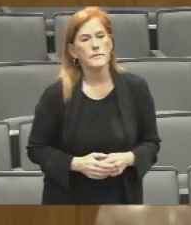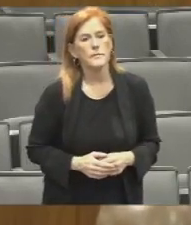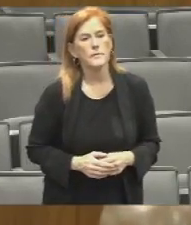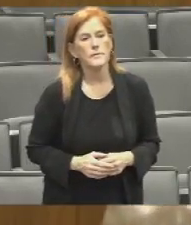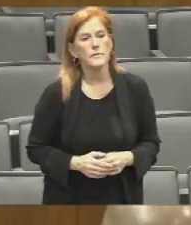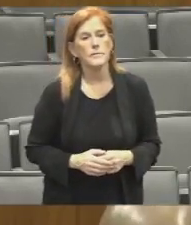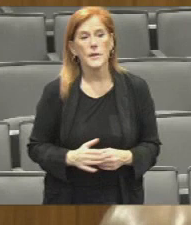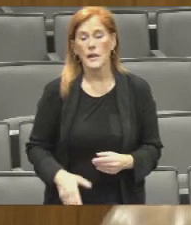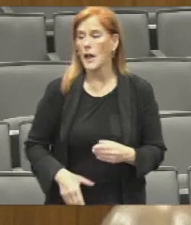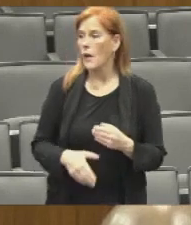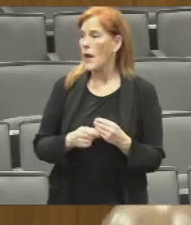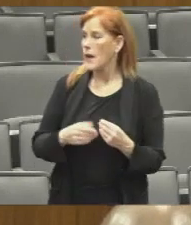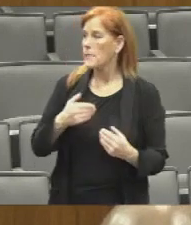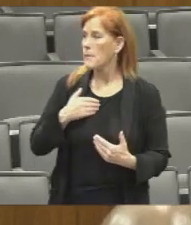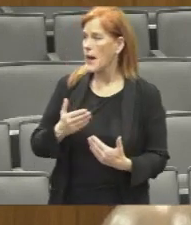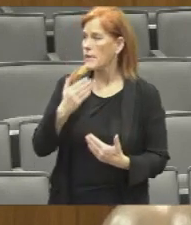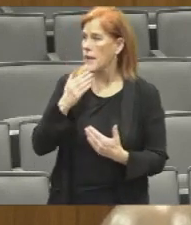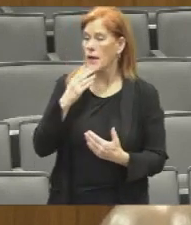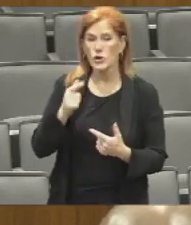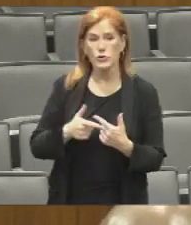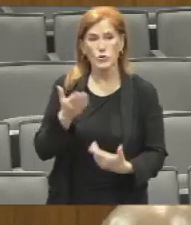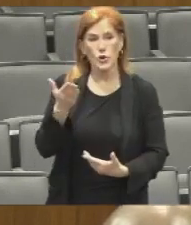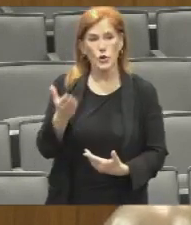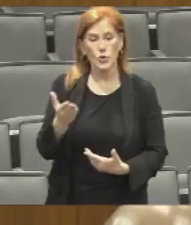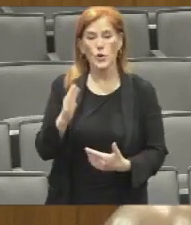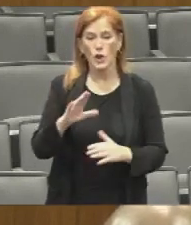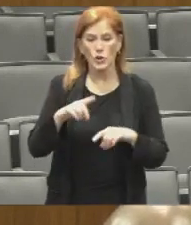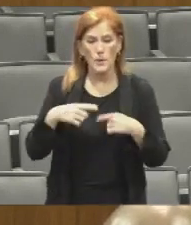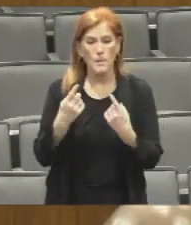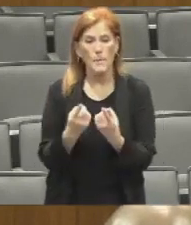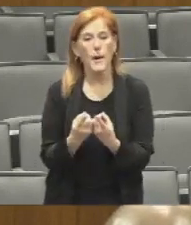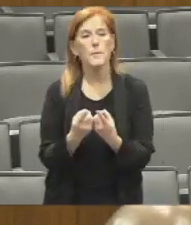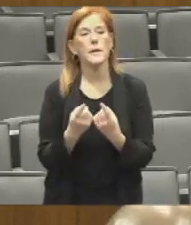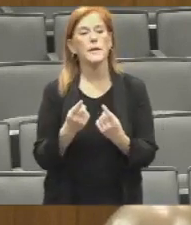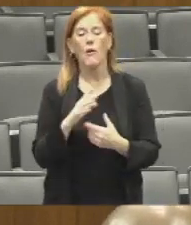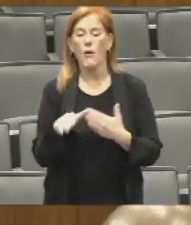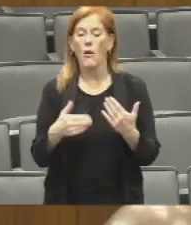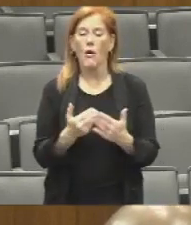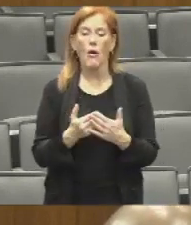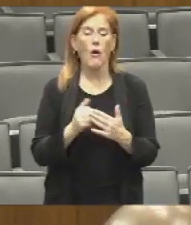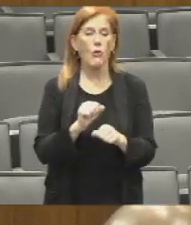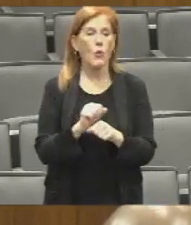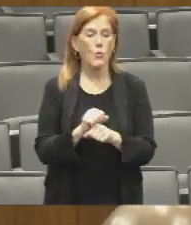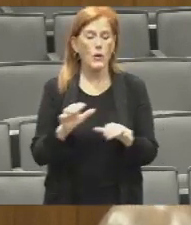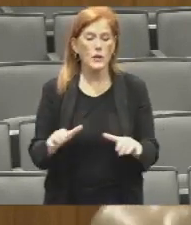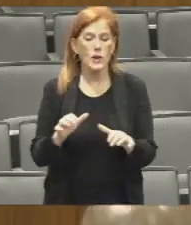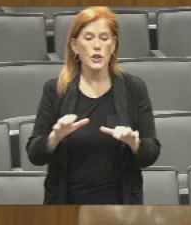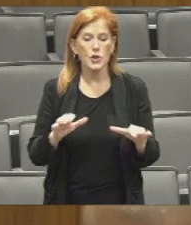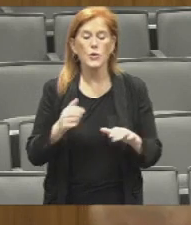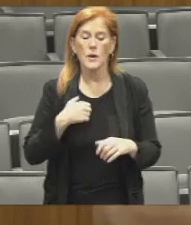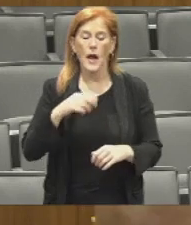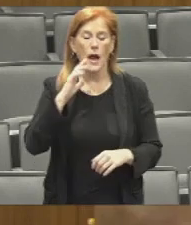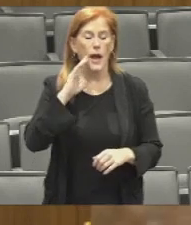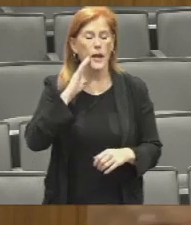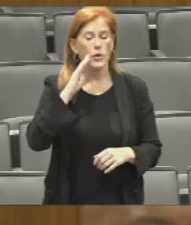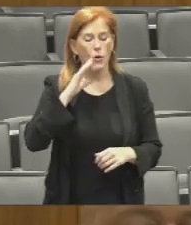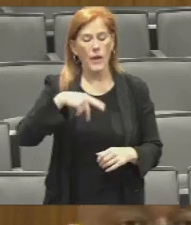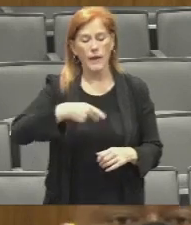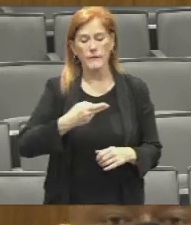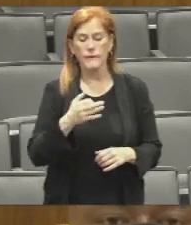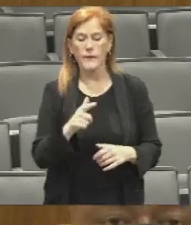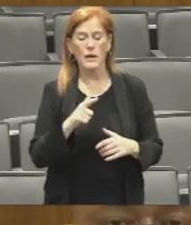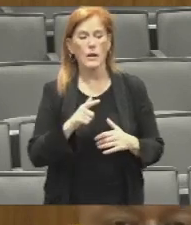let me just add my thanks to you and your department and the work that you are doing. And I know Phil is putting out a lot of